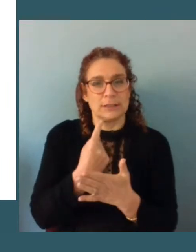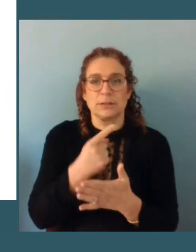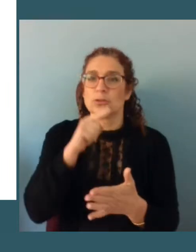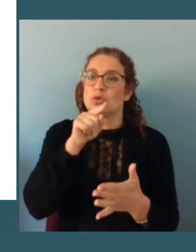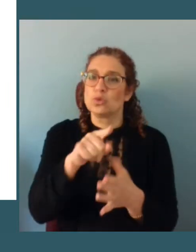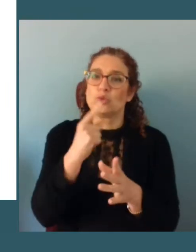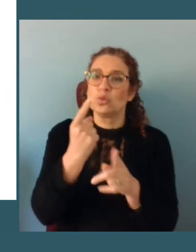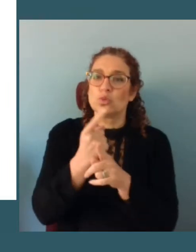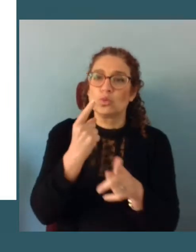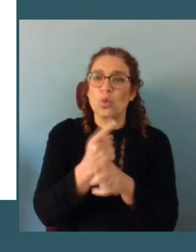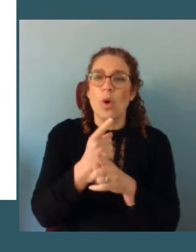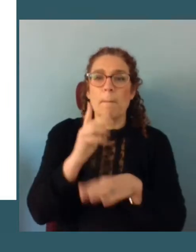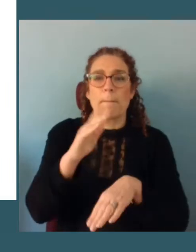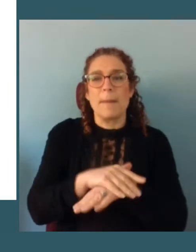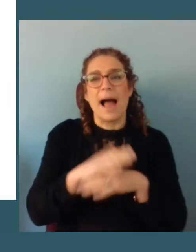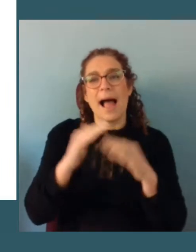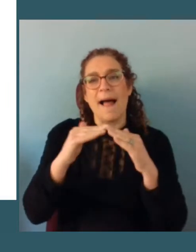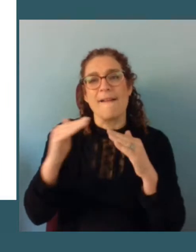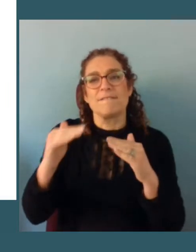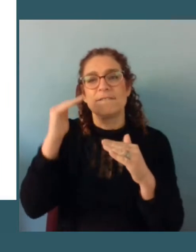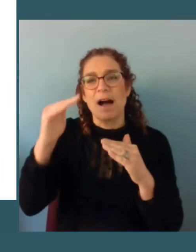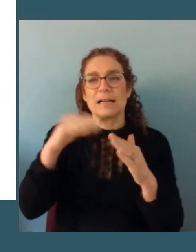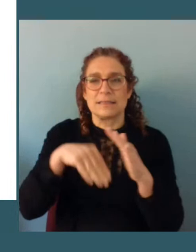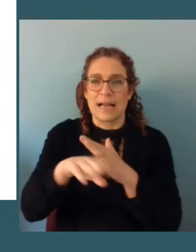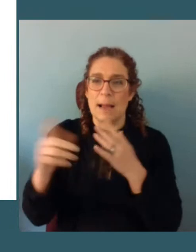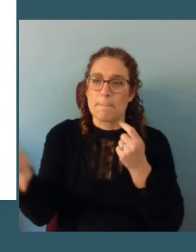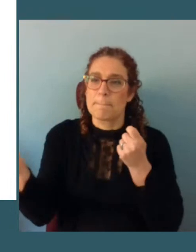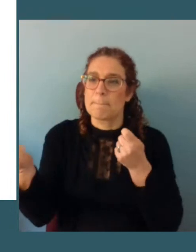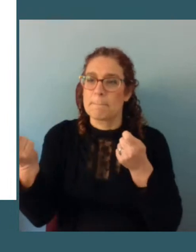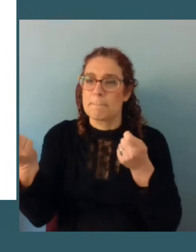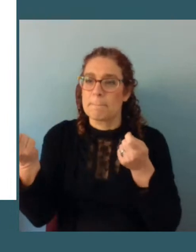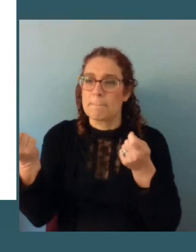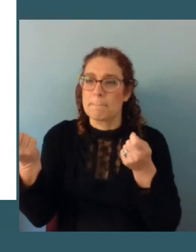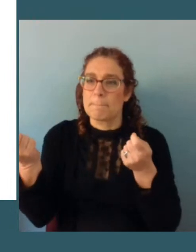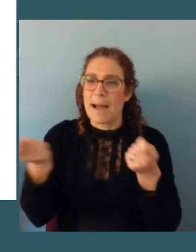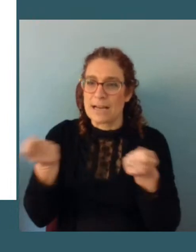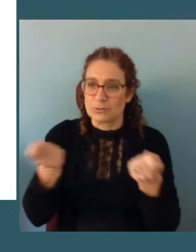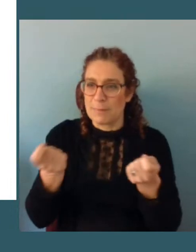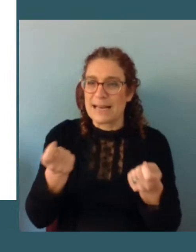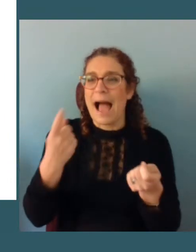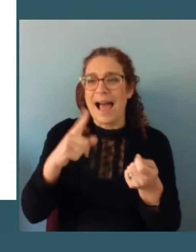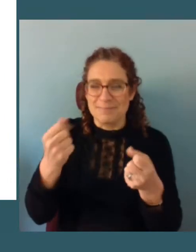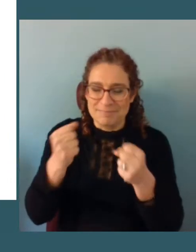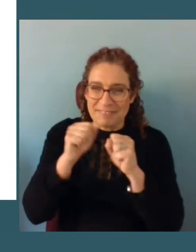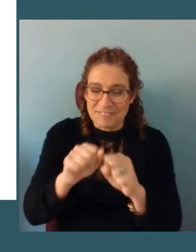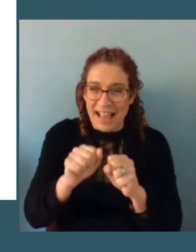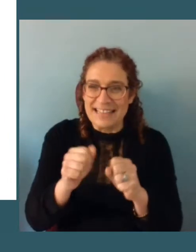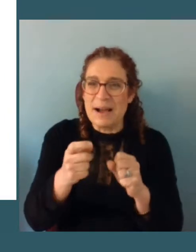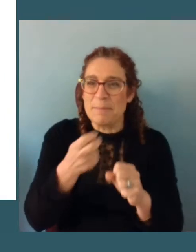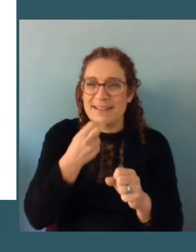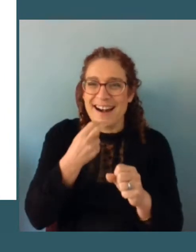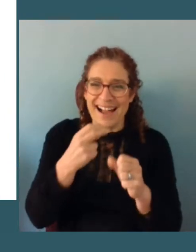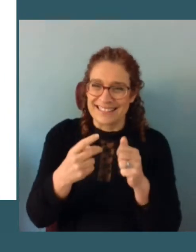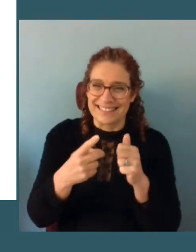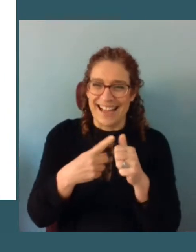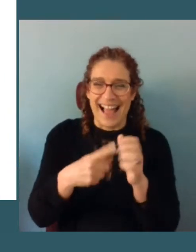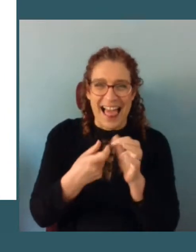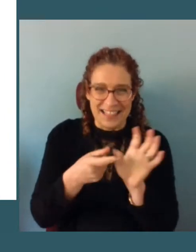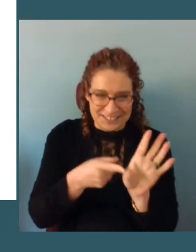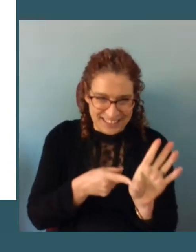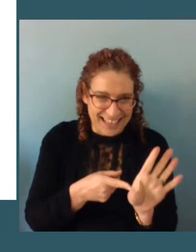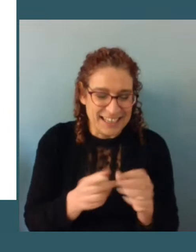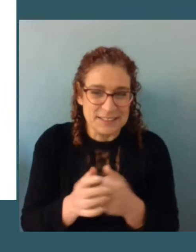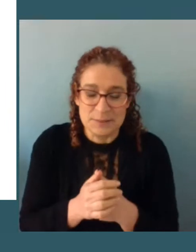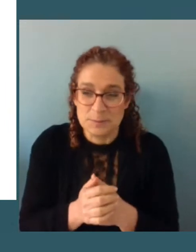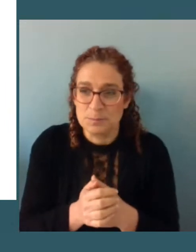in management and prevention of peanut allergy. What I've done is I've broken the talk